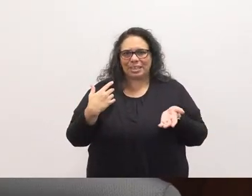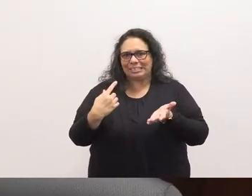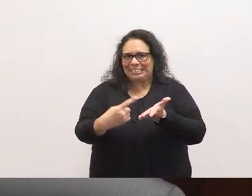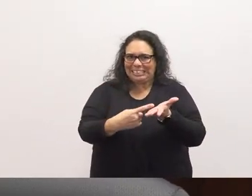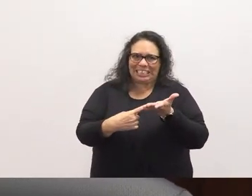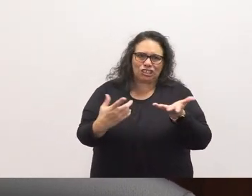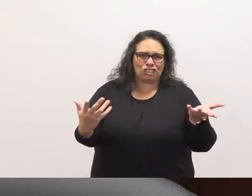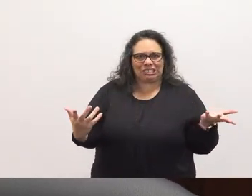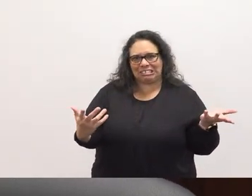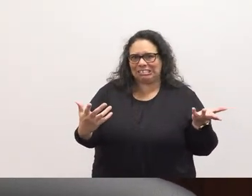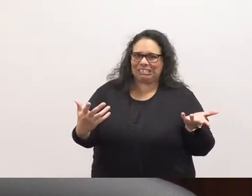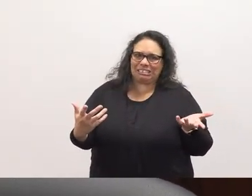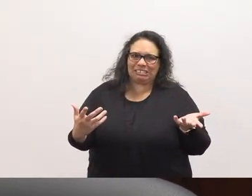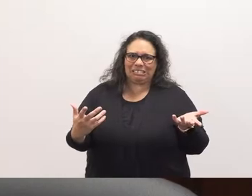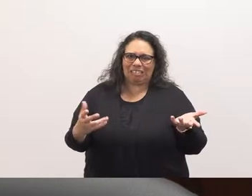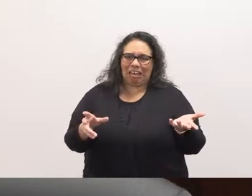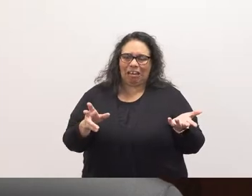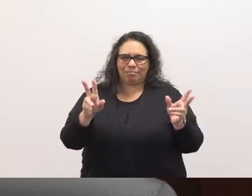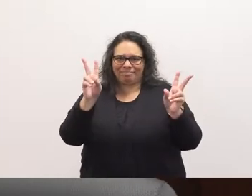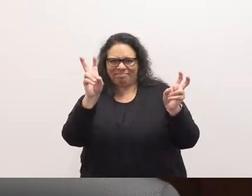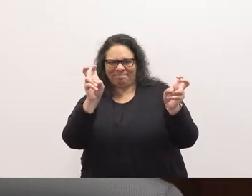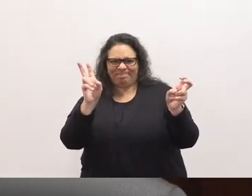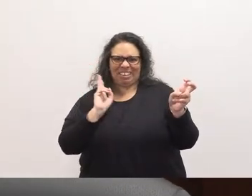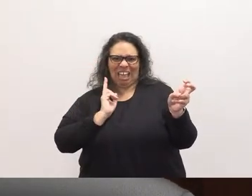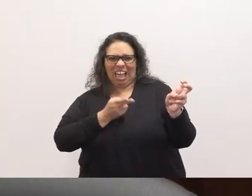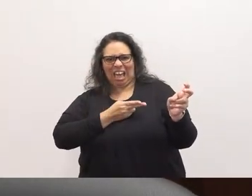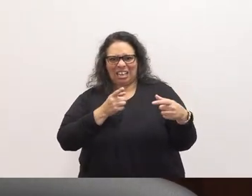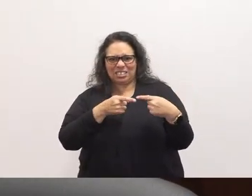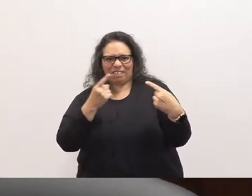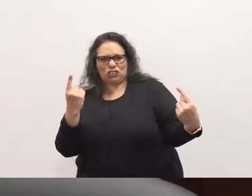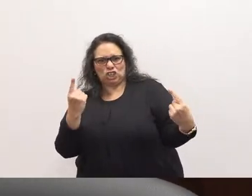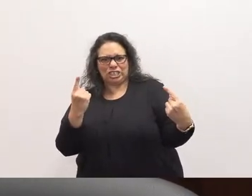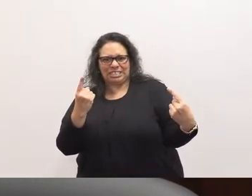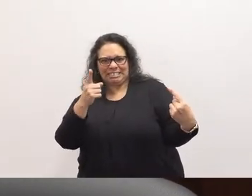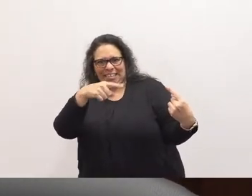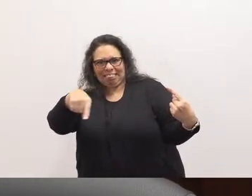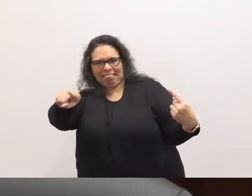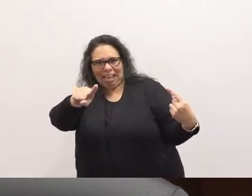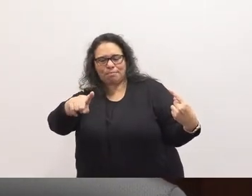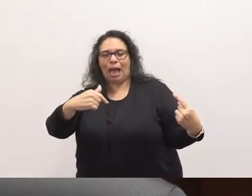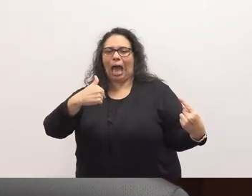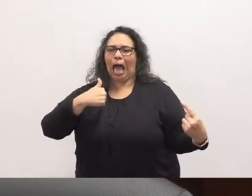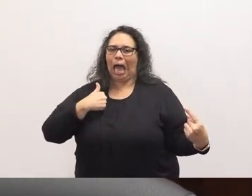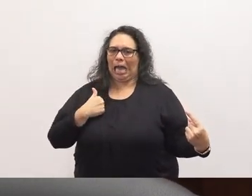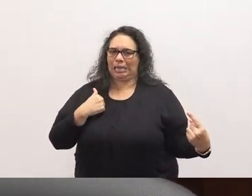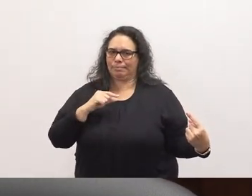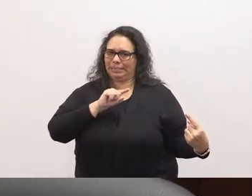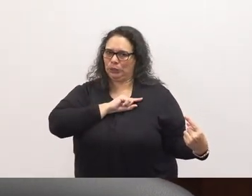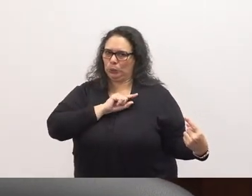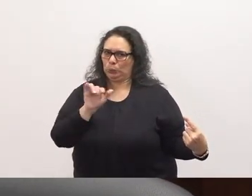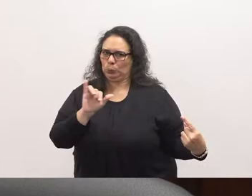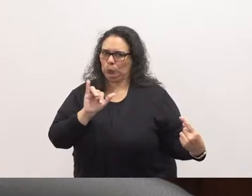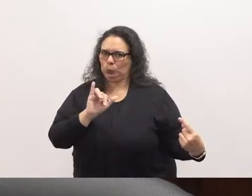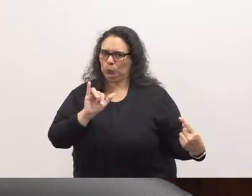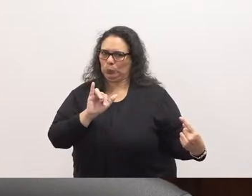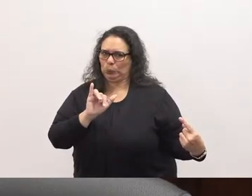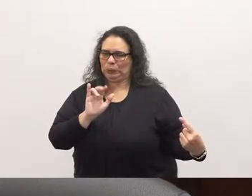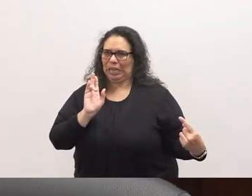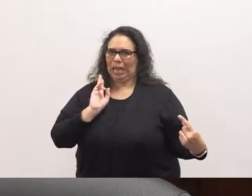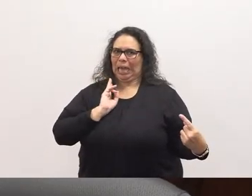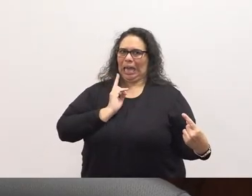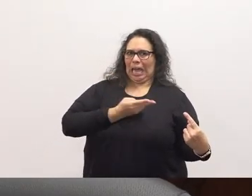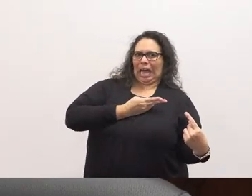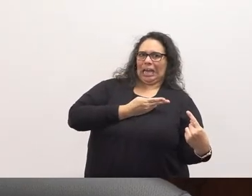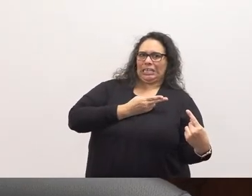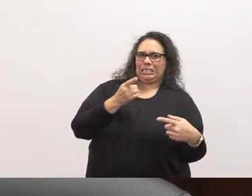discussions, us versus them discussions, and I'm guilty of it as well, with our executive team, rather than having these